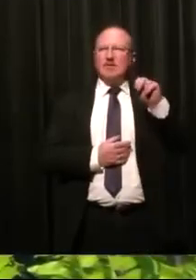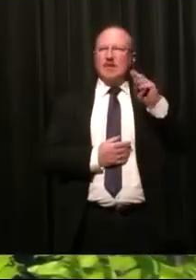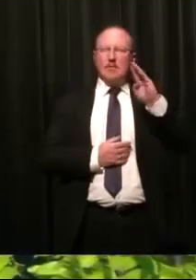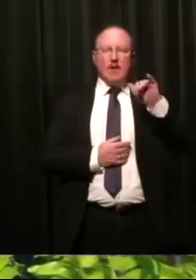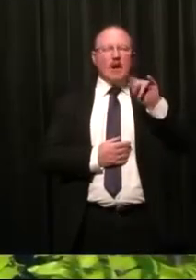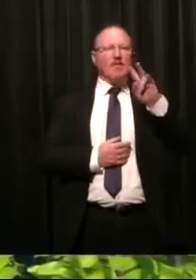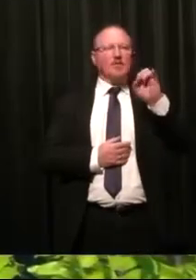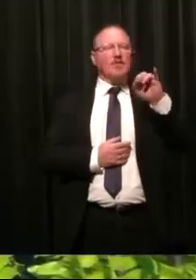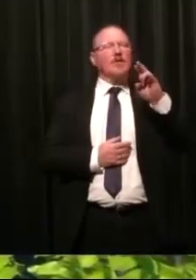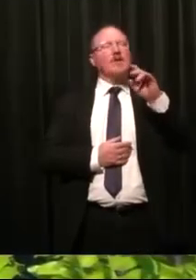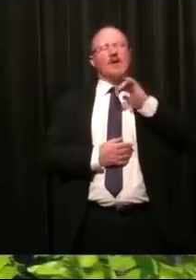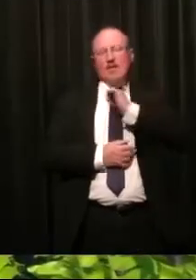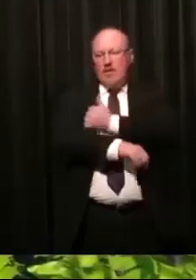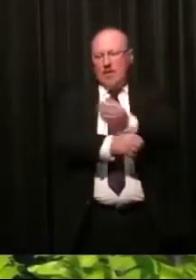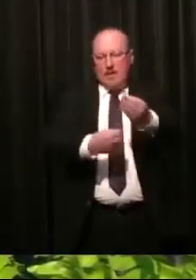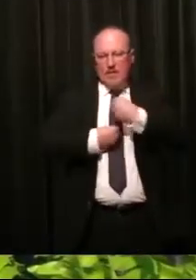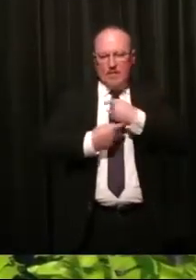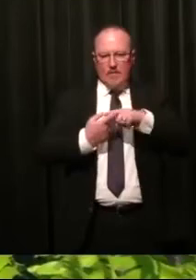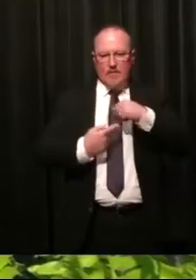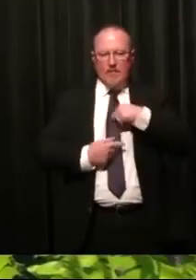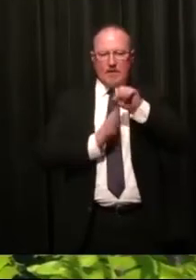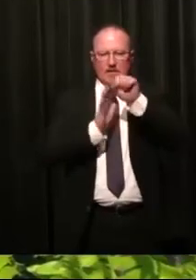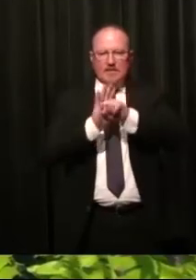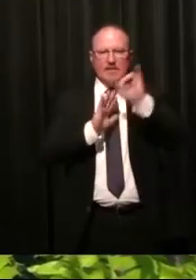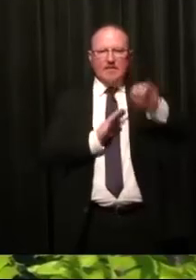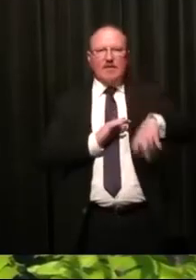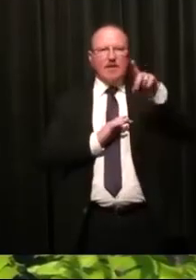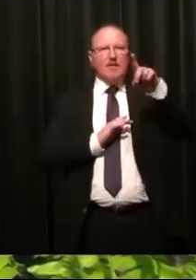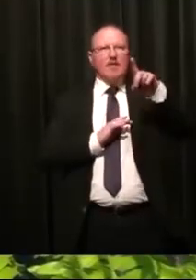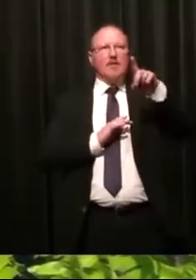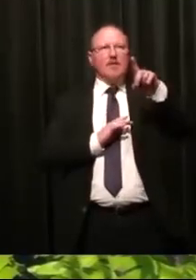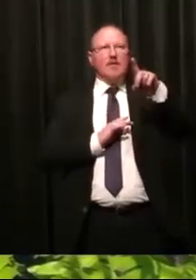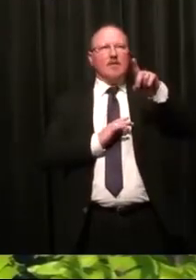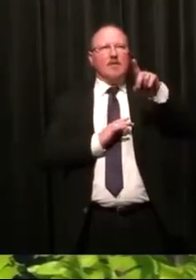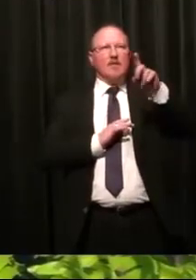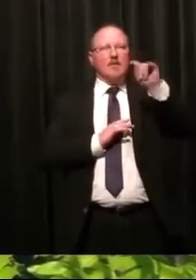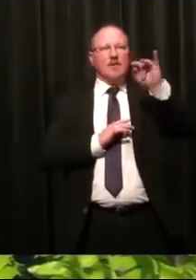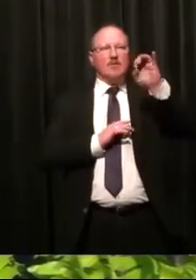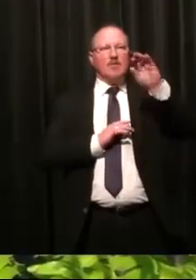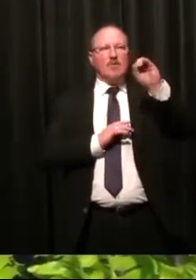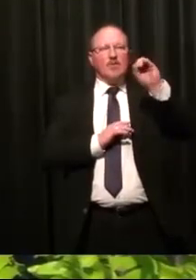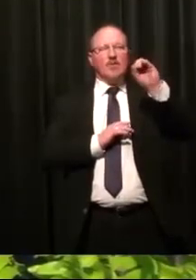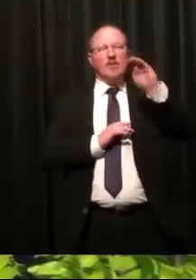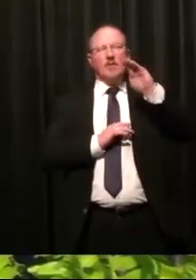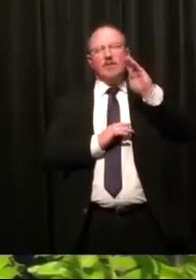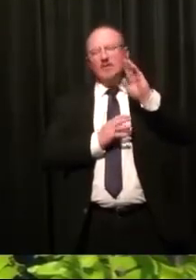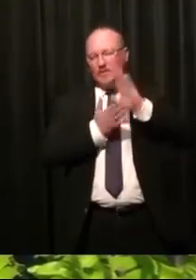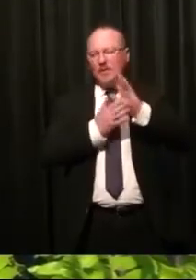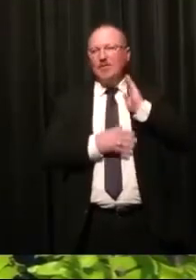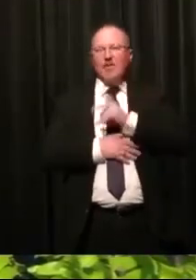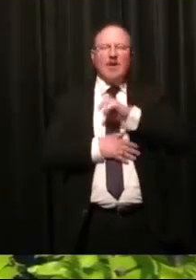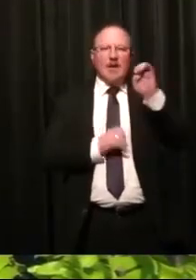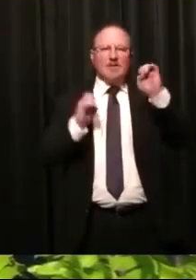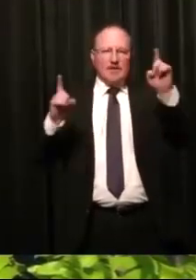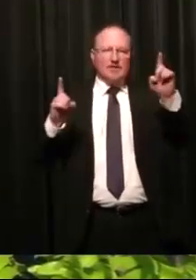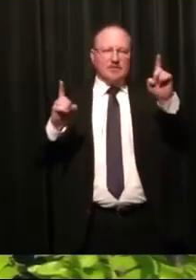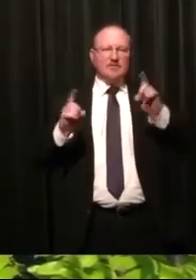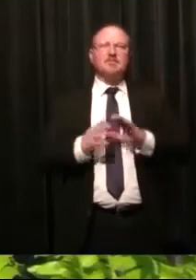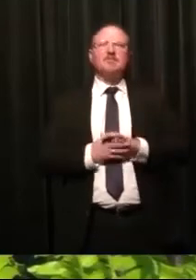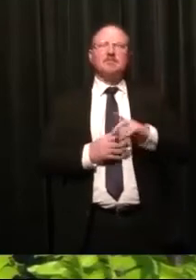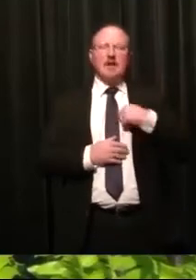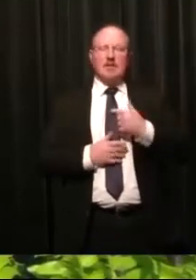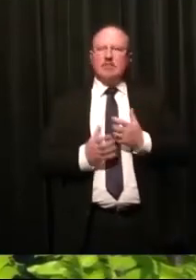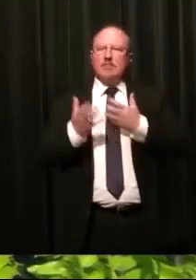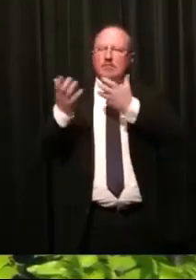Mr. Eaton, by the virtue of the authority vested in me by the State of Indiana and the Metropolitan School District of Wayne Township Board